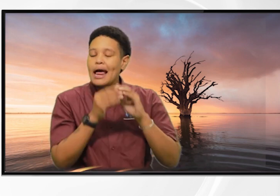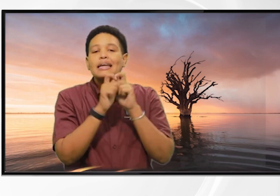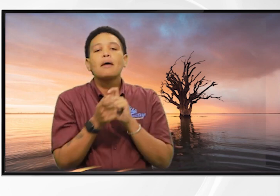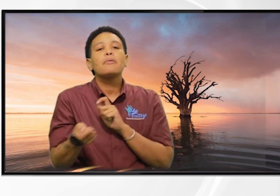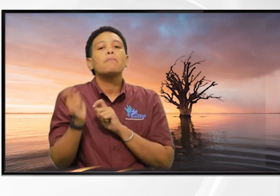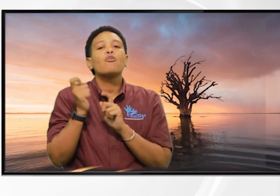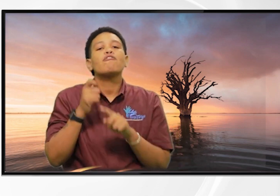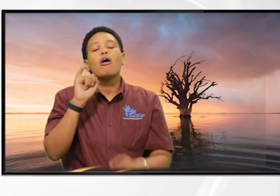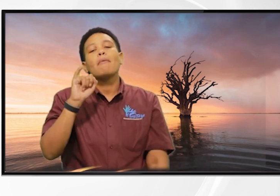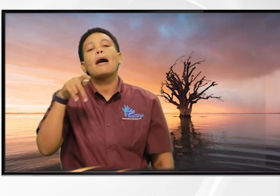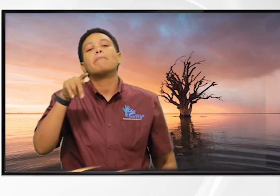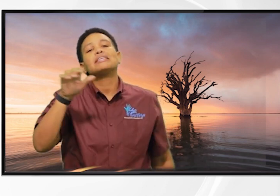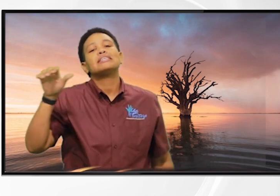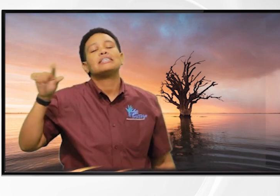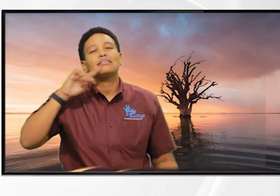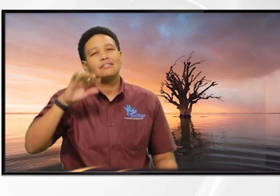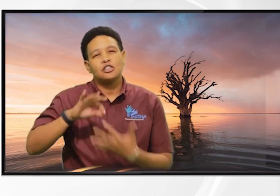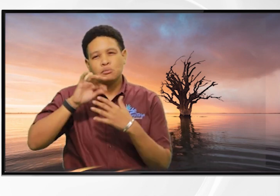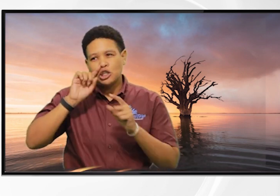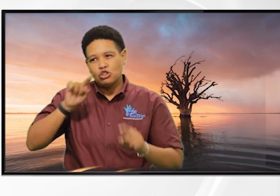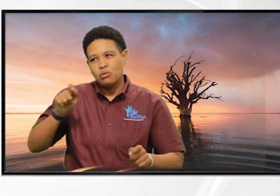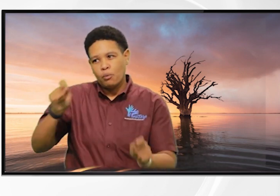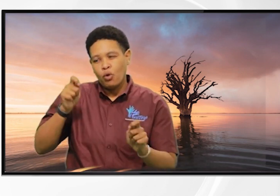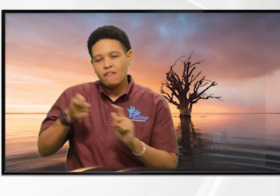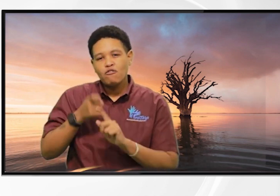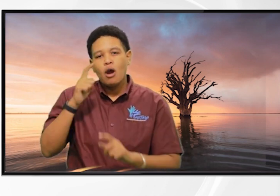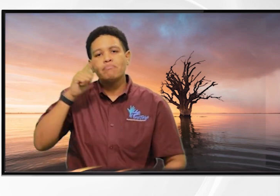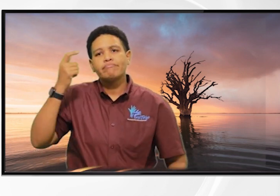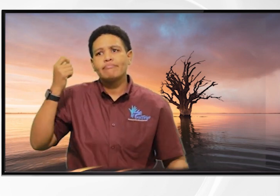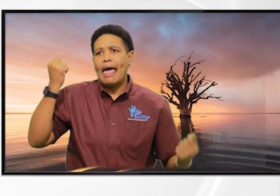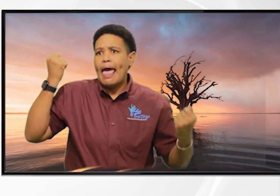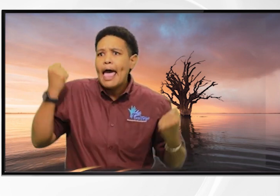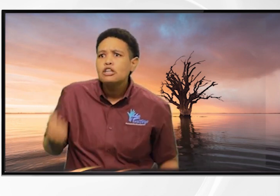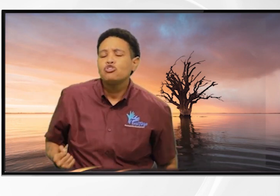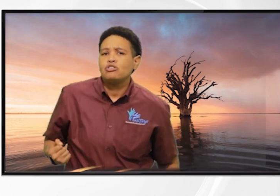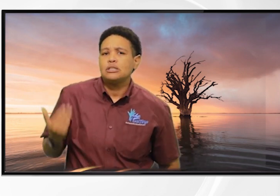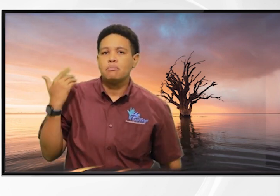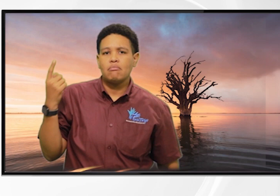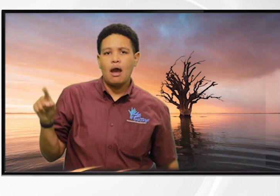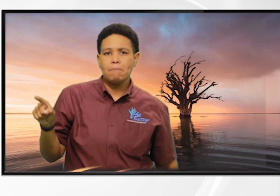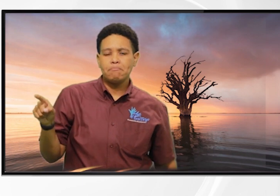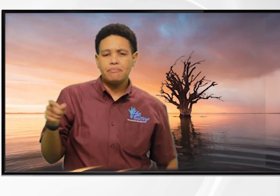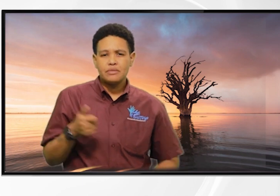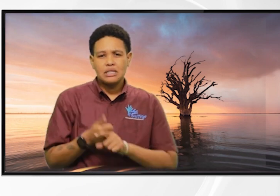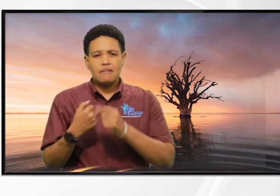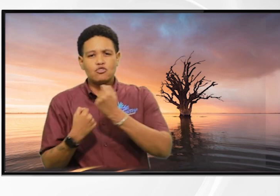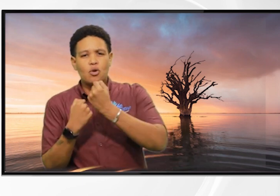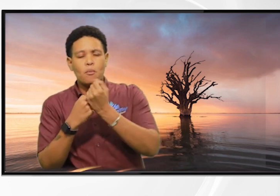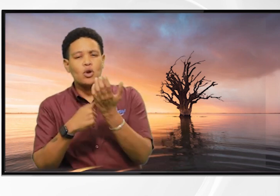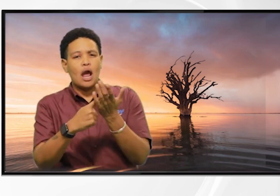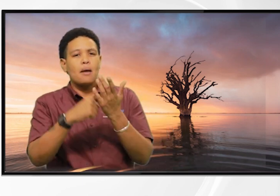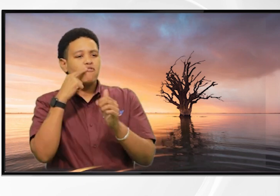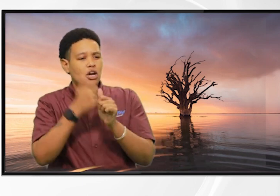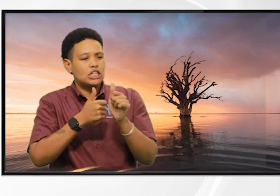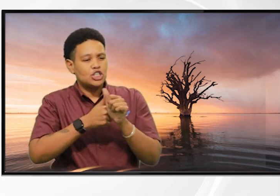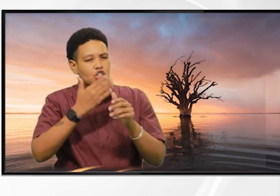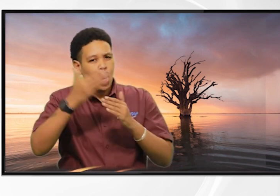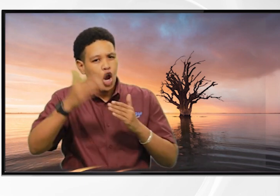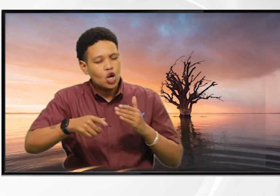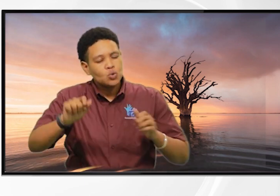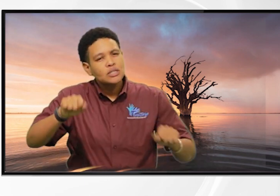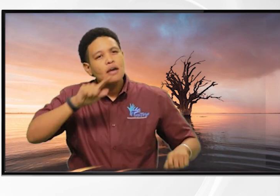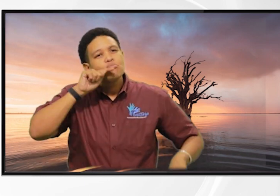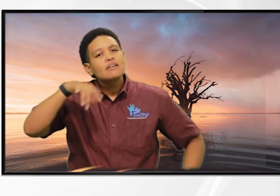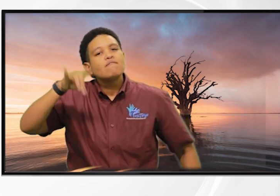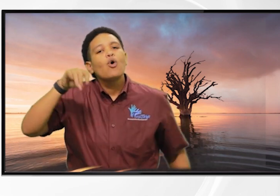the IPCC Special Report on Extremes. Supporting arguments for each conclusion can